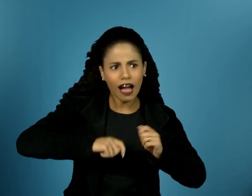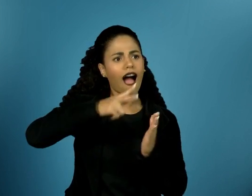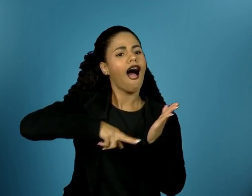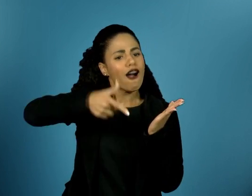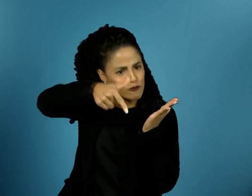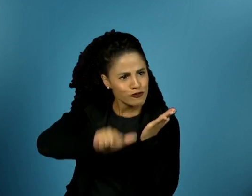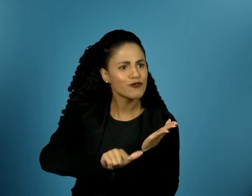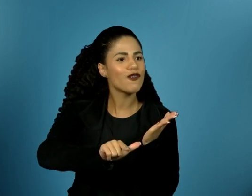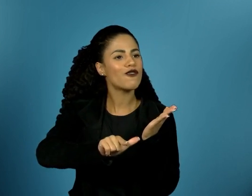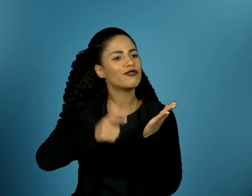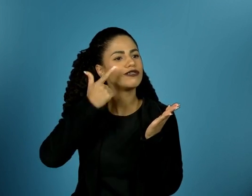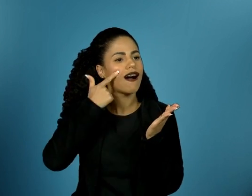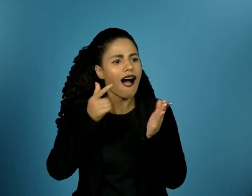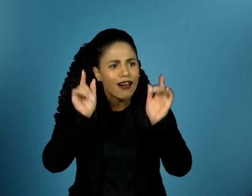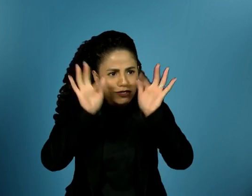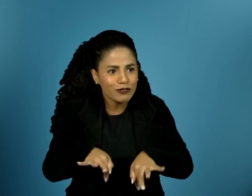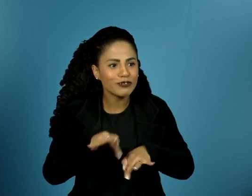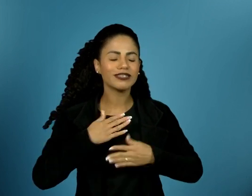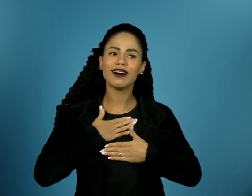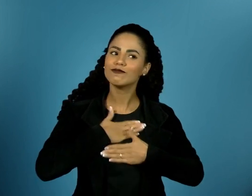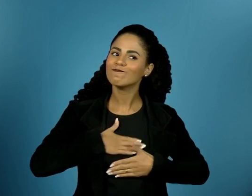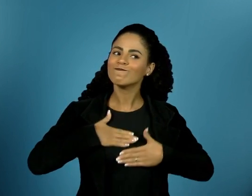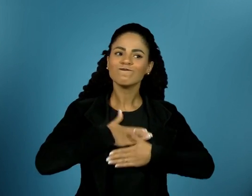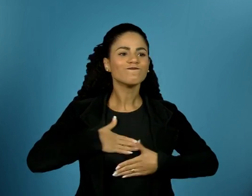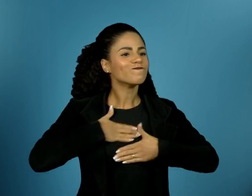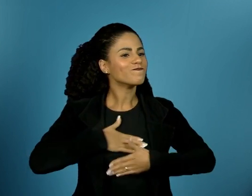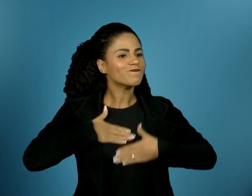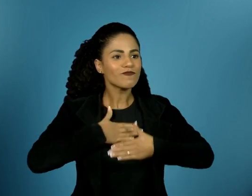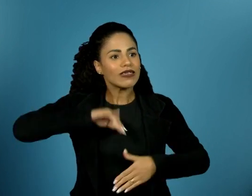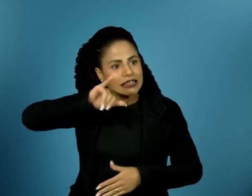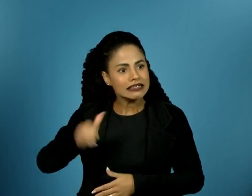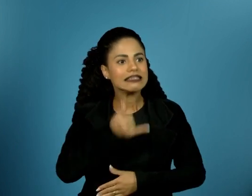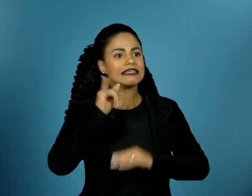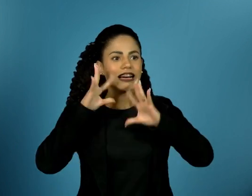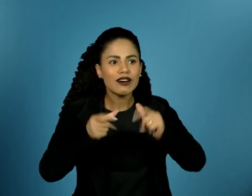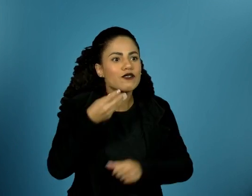And the ending was satisfying. I enjoyed the whole